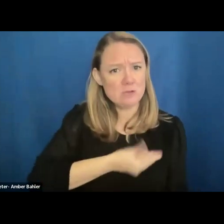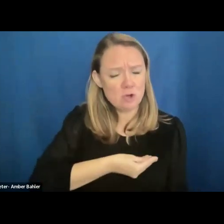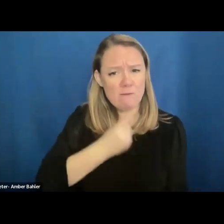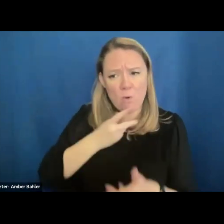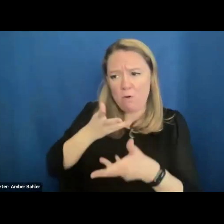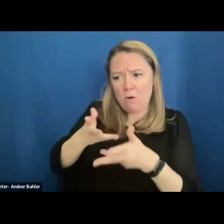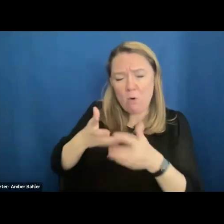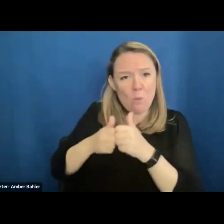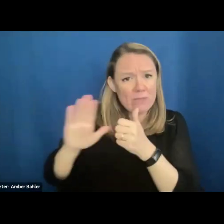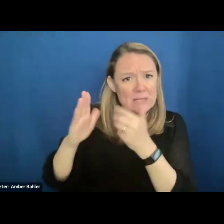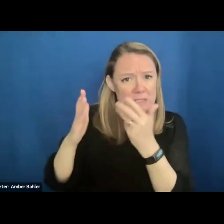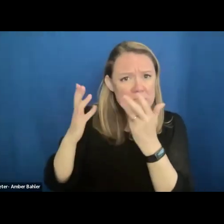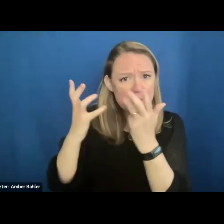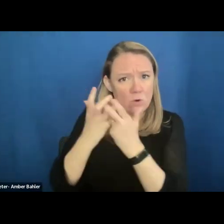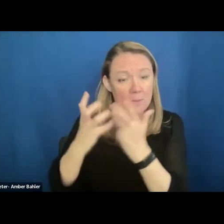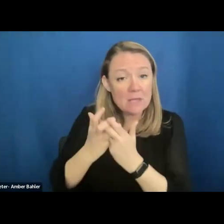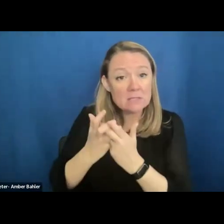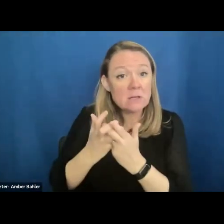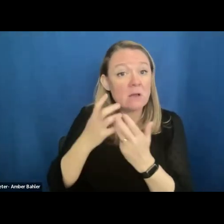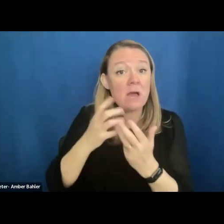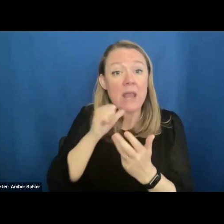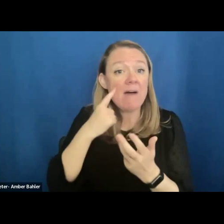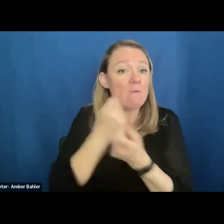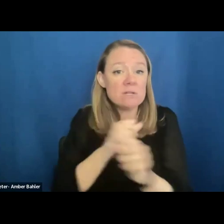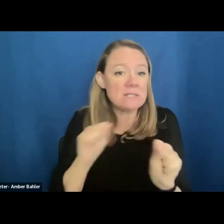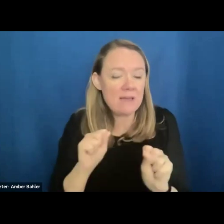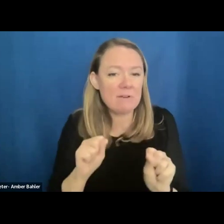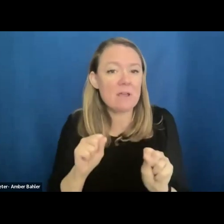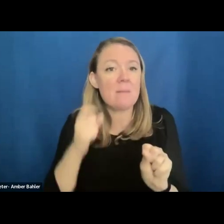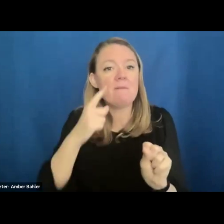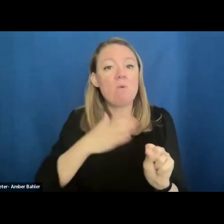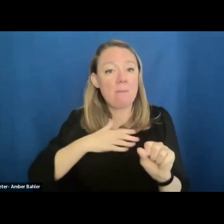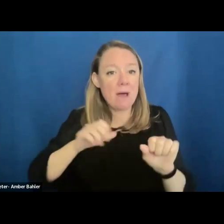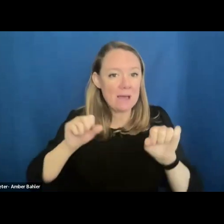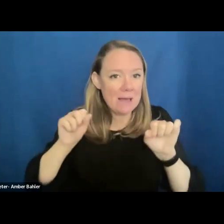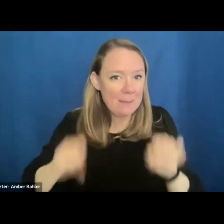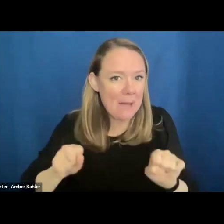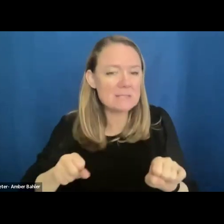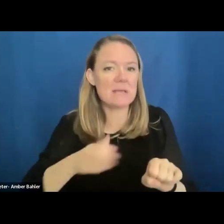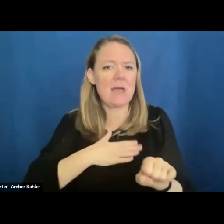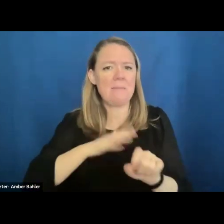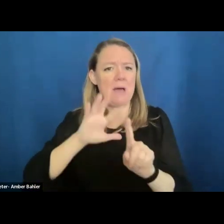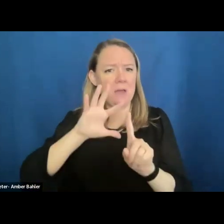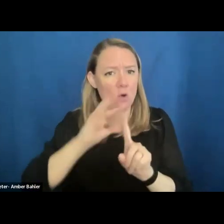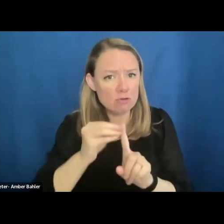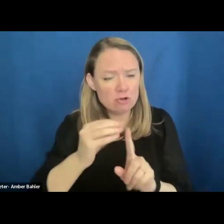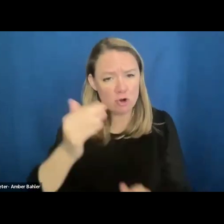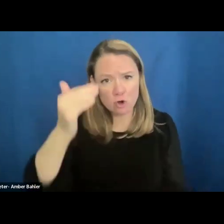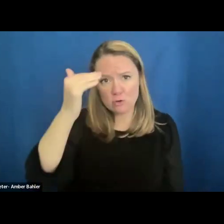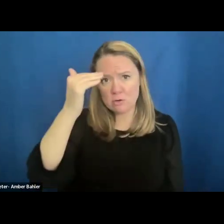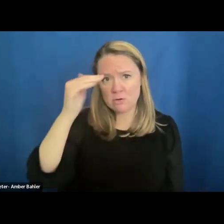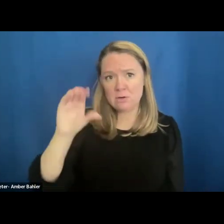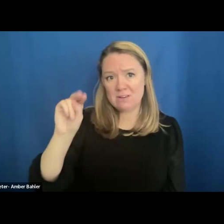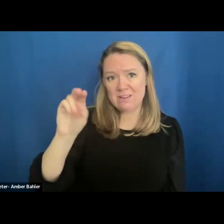not for my safety, but for my capacity and cultural consciousness. And I think that